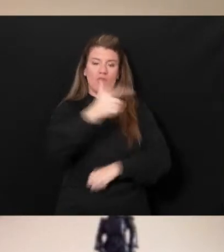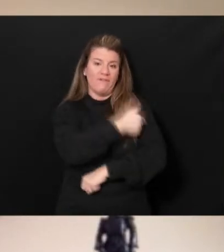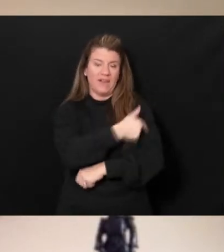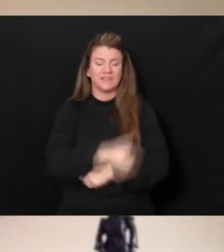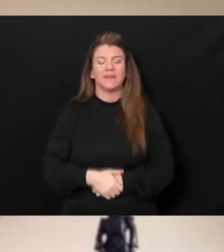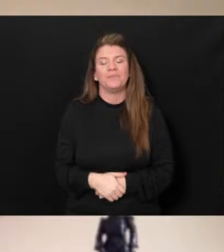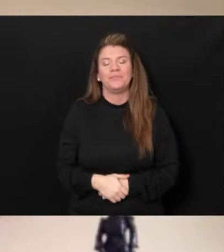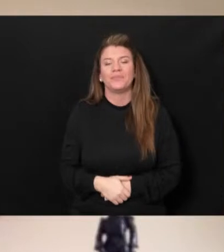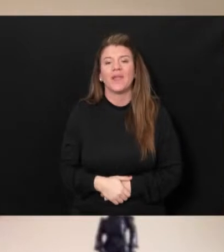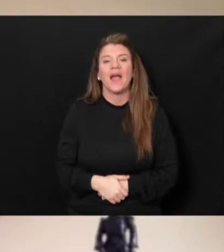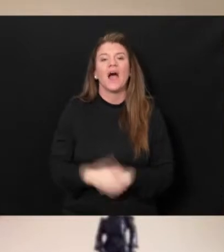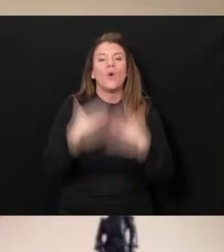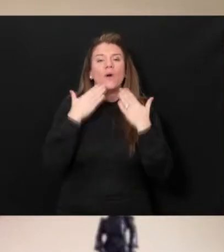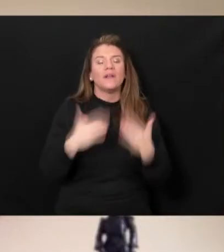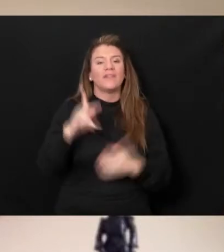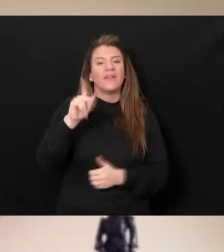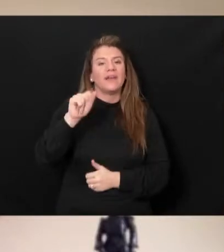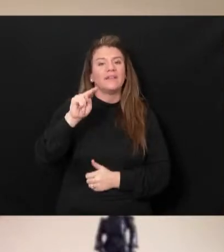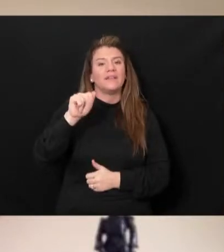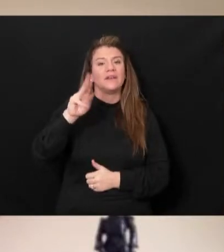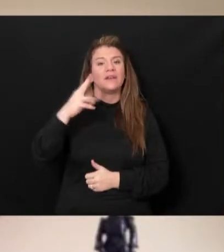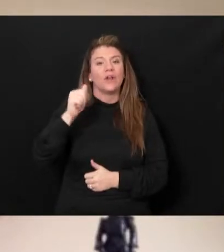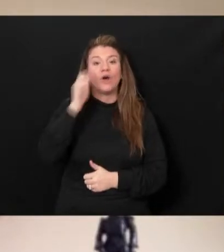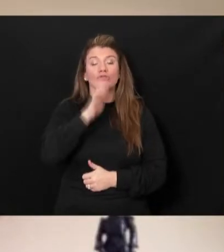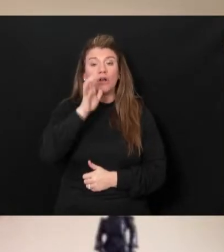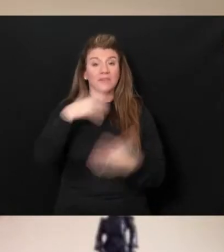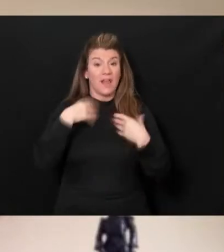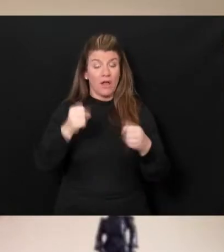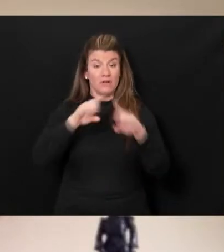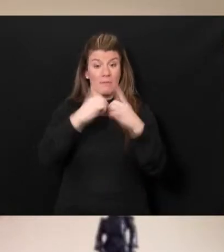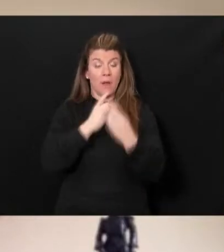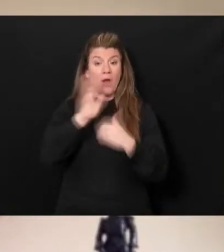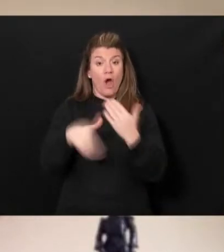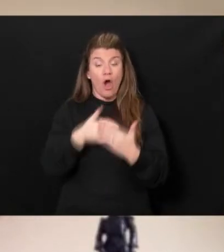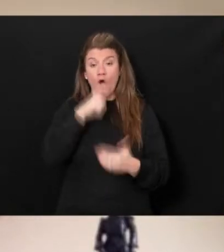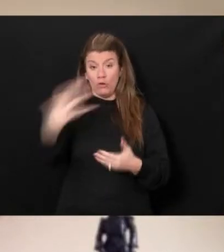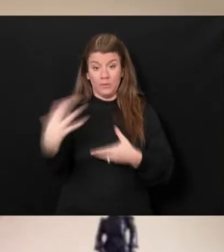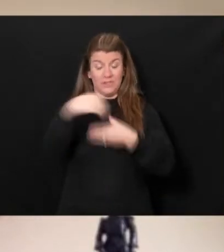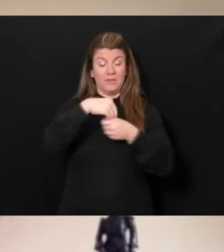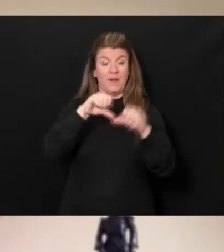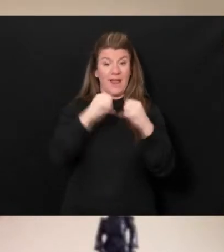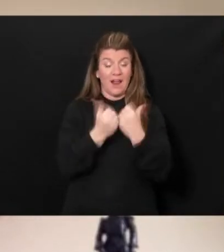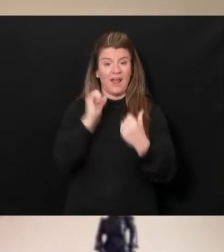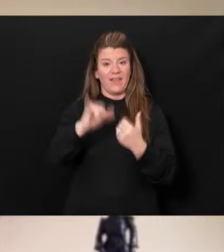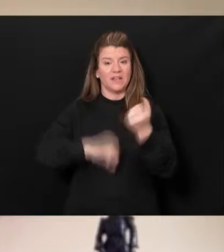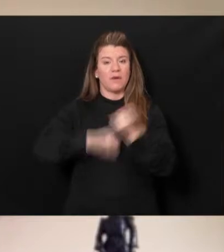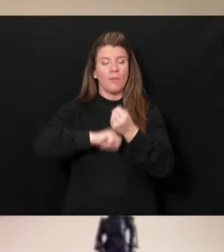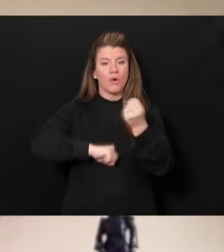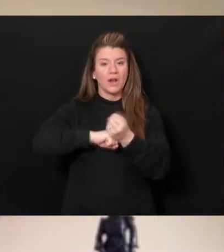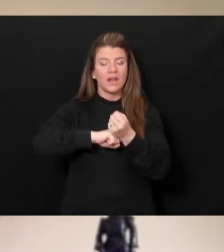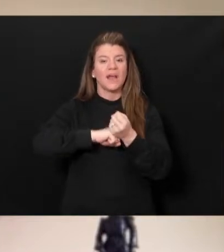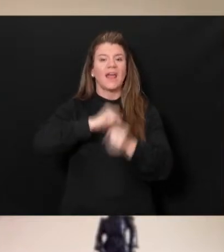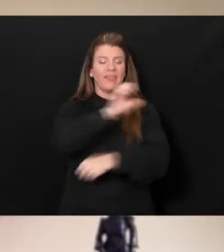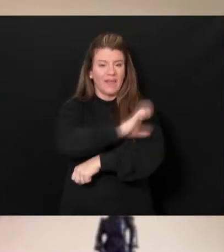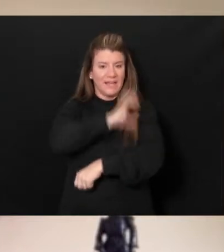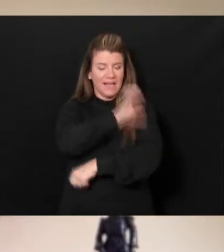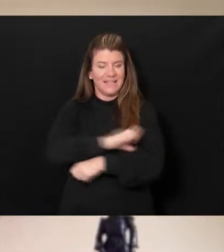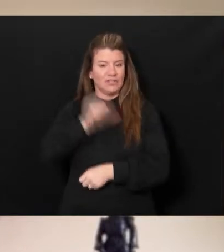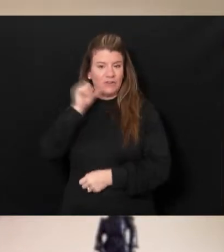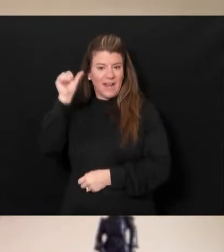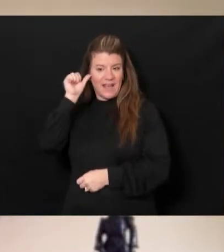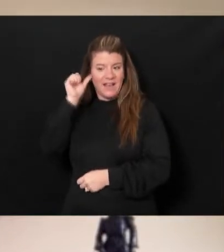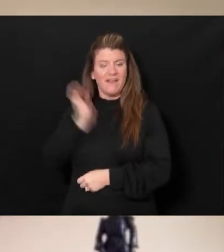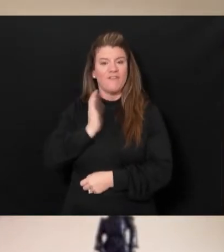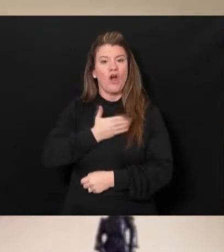we want to thank the Kanawha Charleston Health Department and all the participating agencies that supported the clinic yesterday for